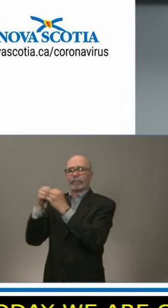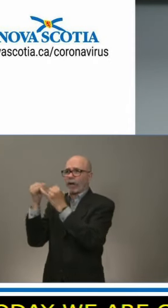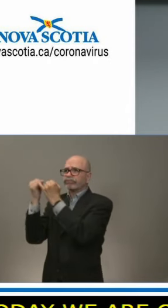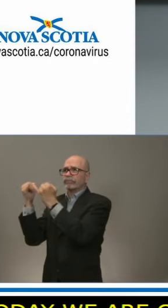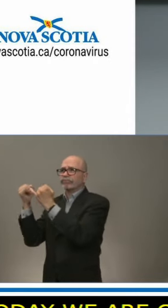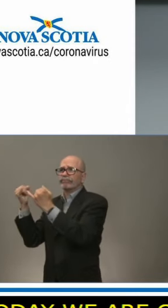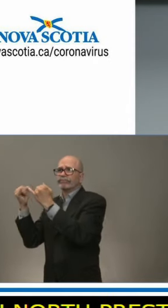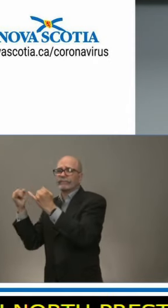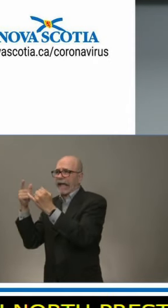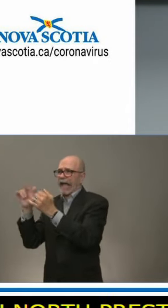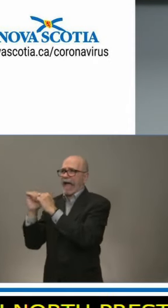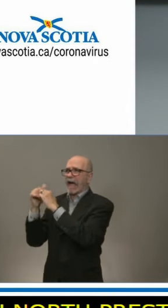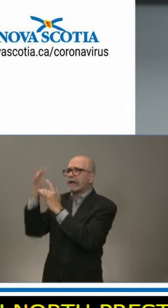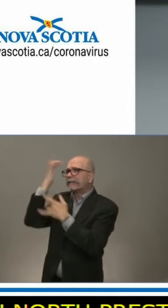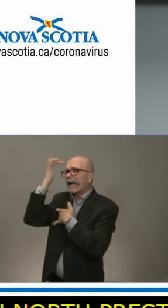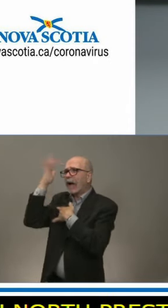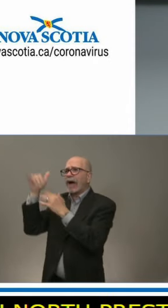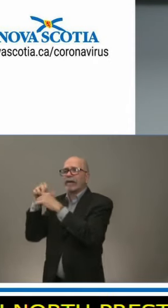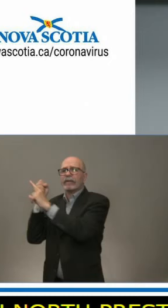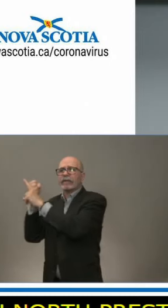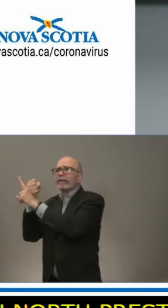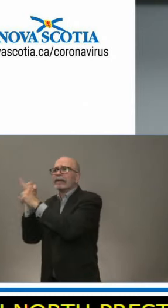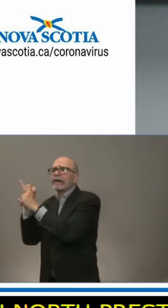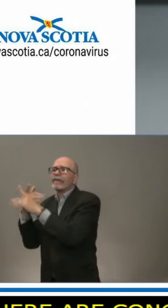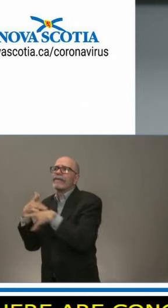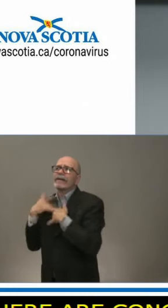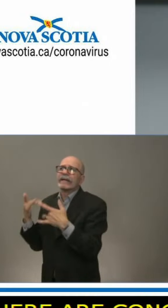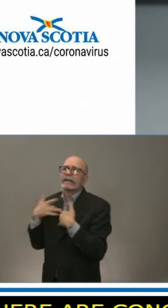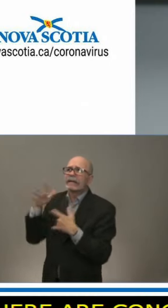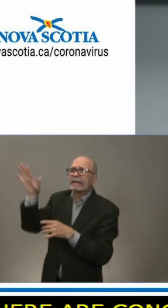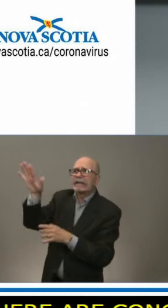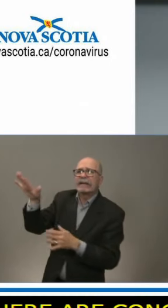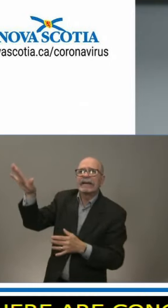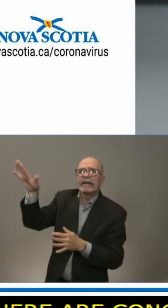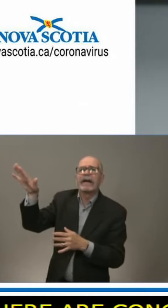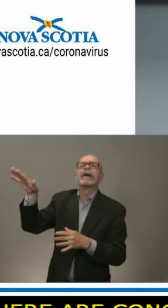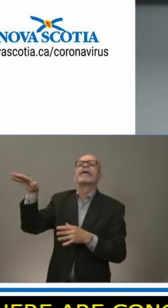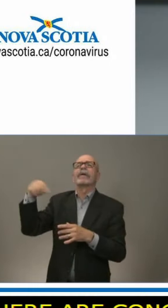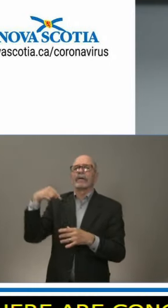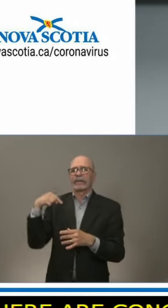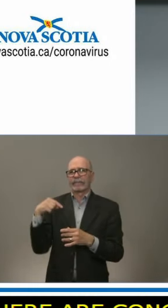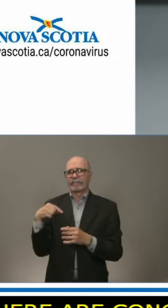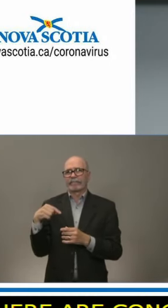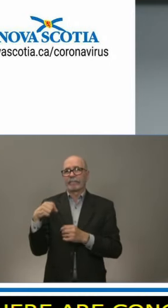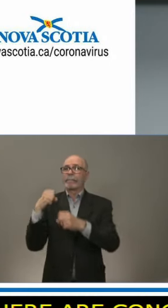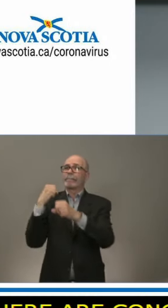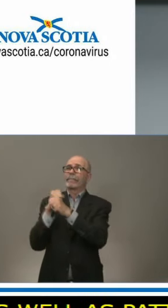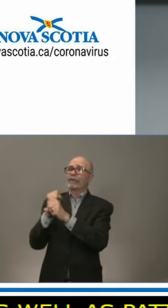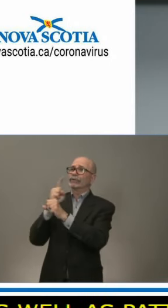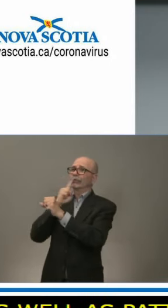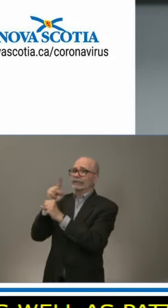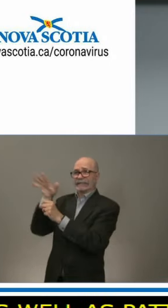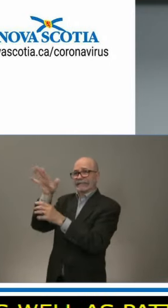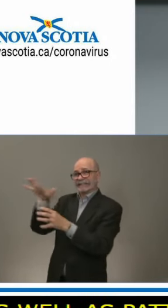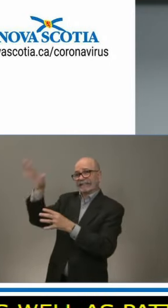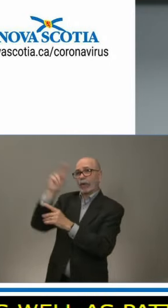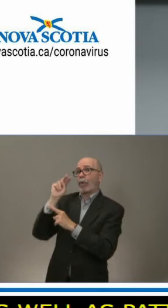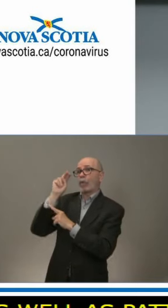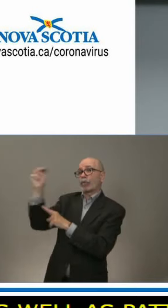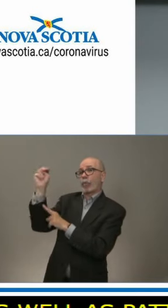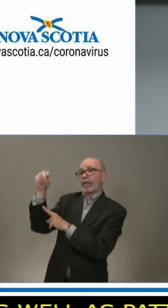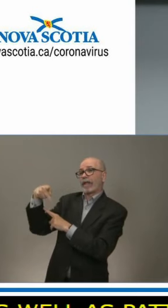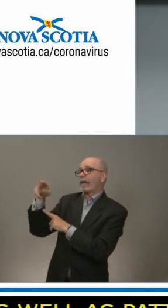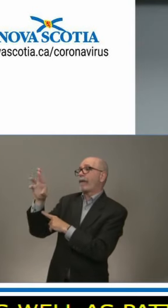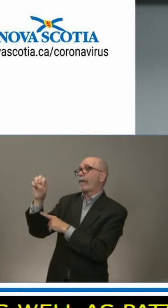and other underlying issues in these communities of North Preston, East Preston, and Cherrybrook that we